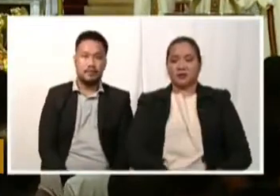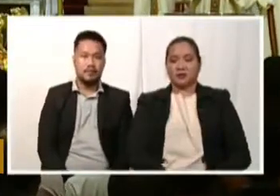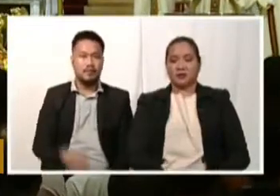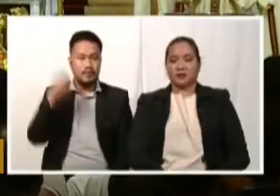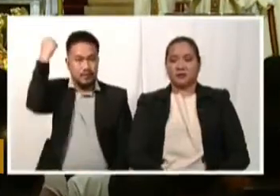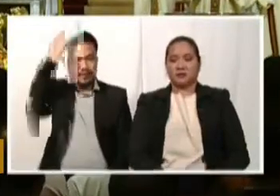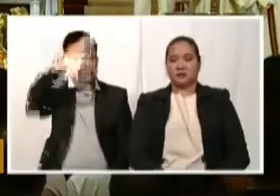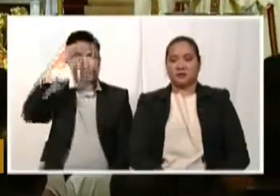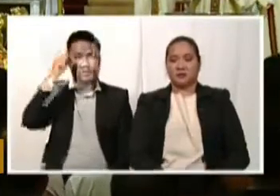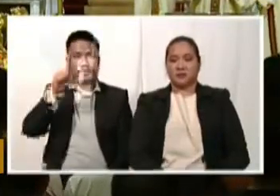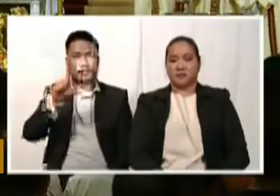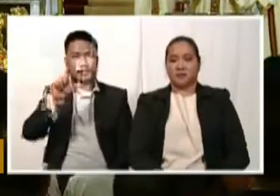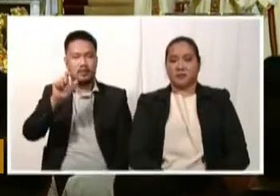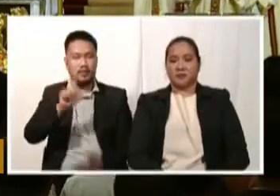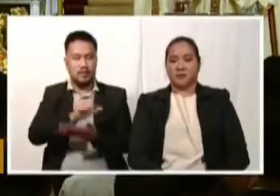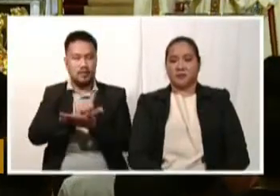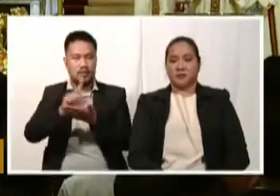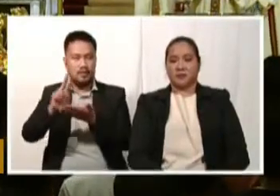Saint